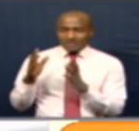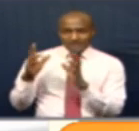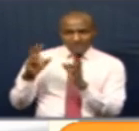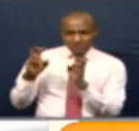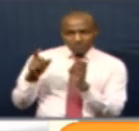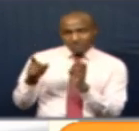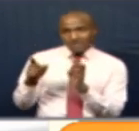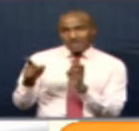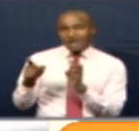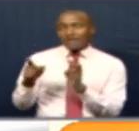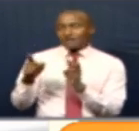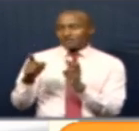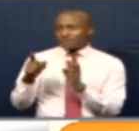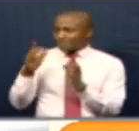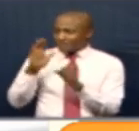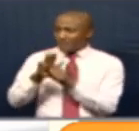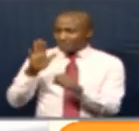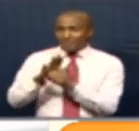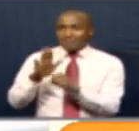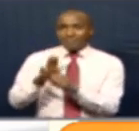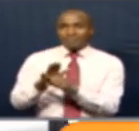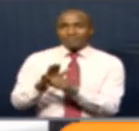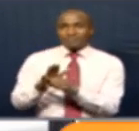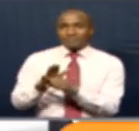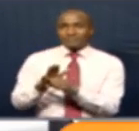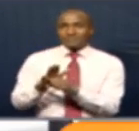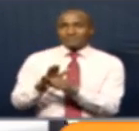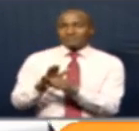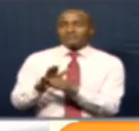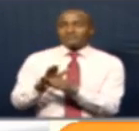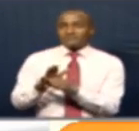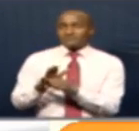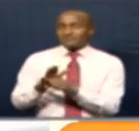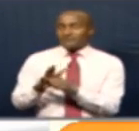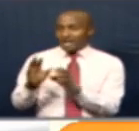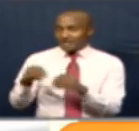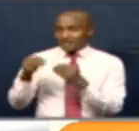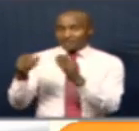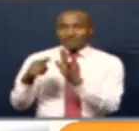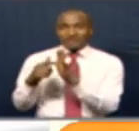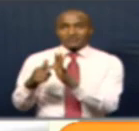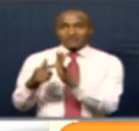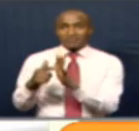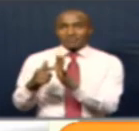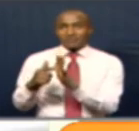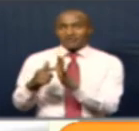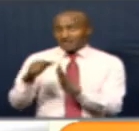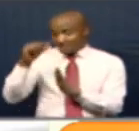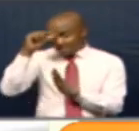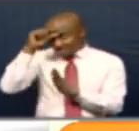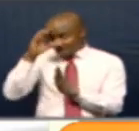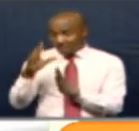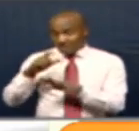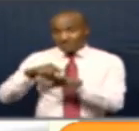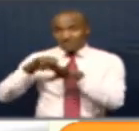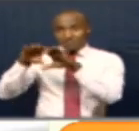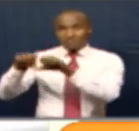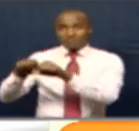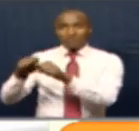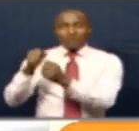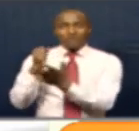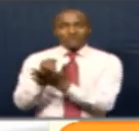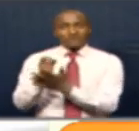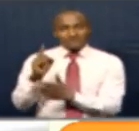of many factors at play. And I'll give you a quick example. When His Excellency the Governor took office, on day